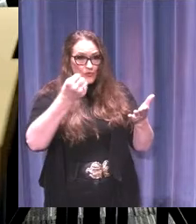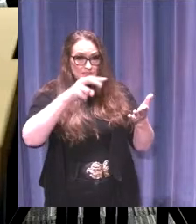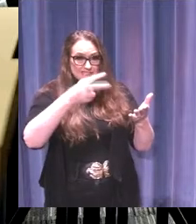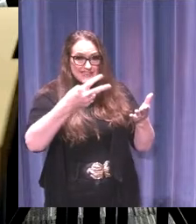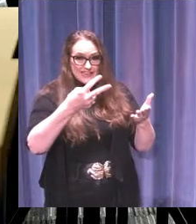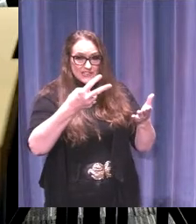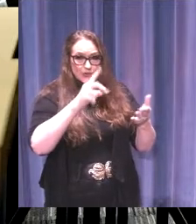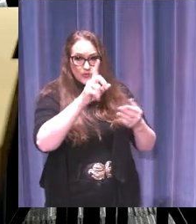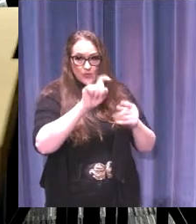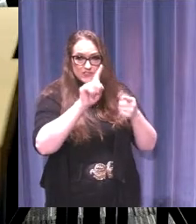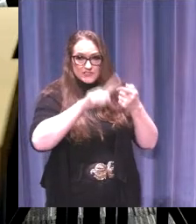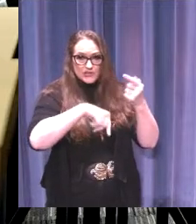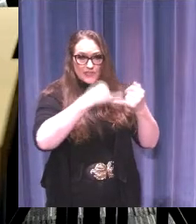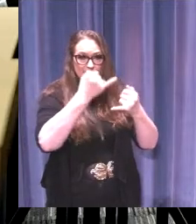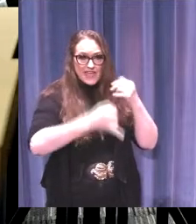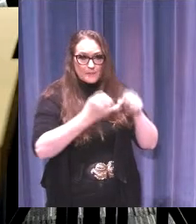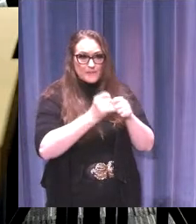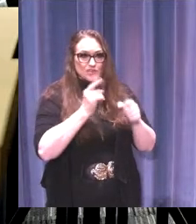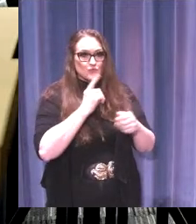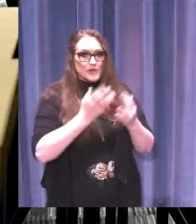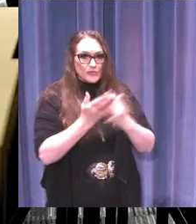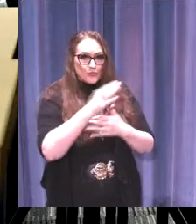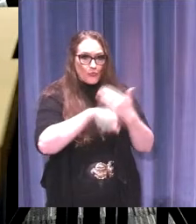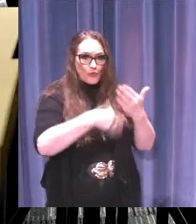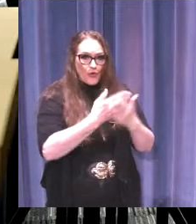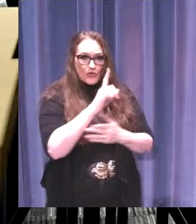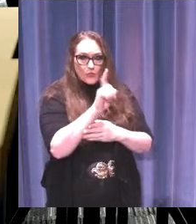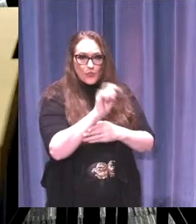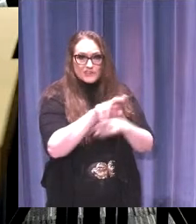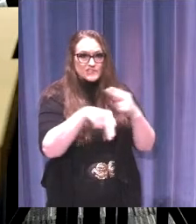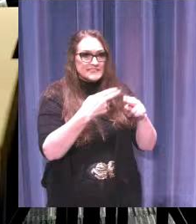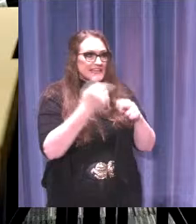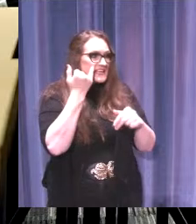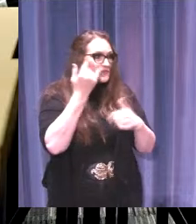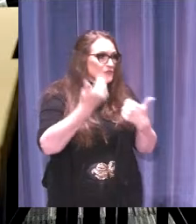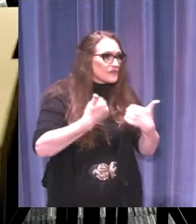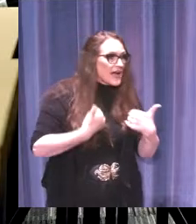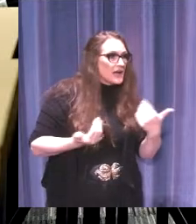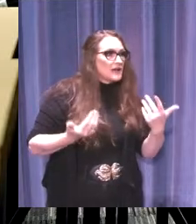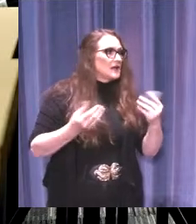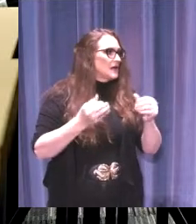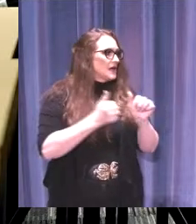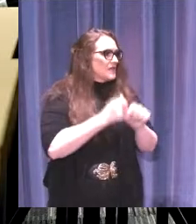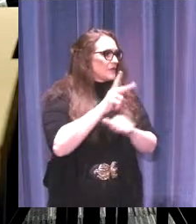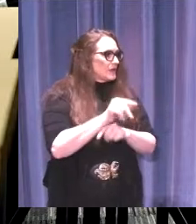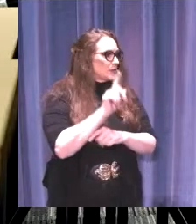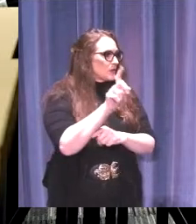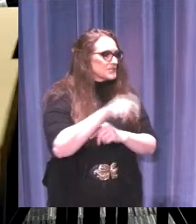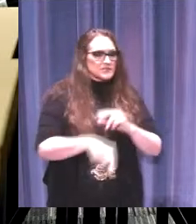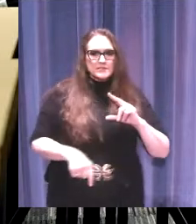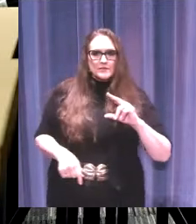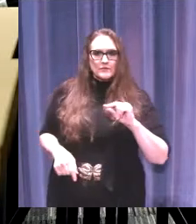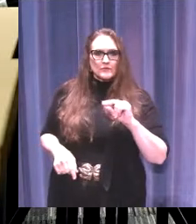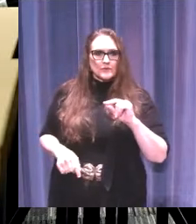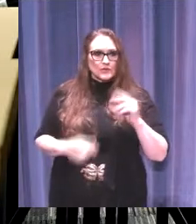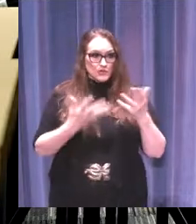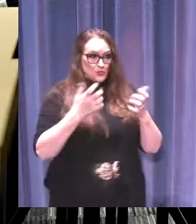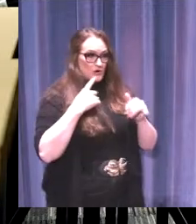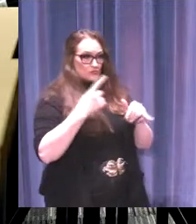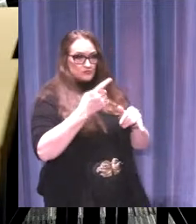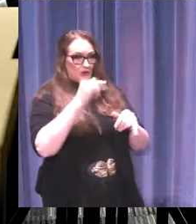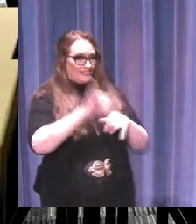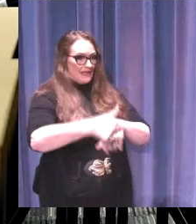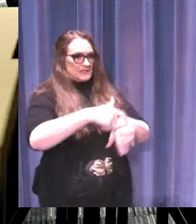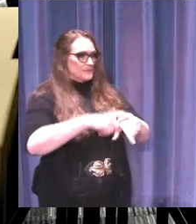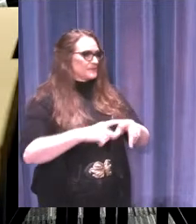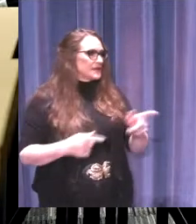questions until the end to make sure we get through all the questions? And then if you've got follow-up questions, no, you want them right at that time?